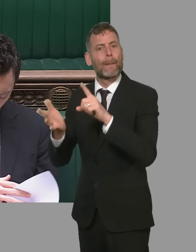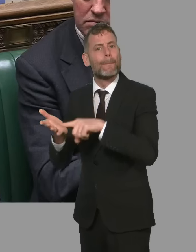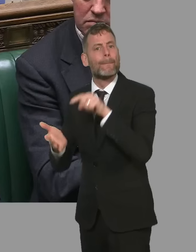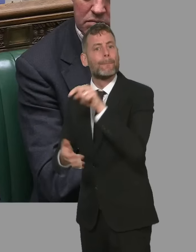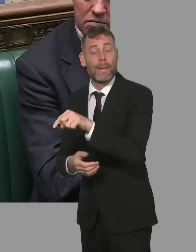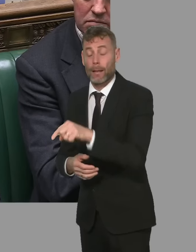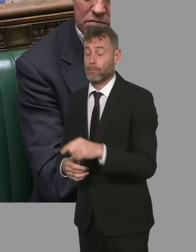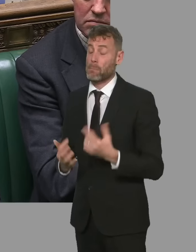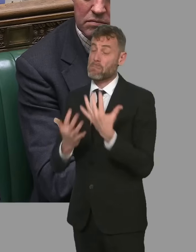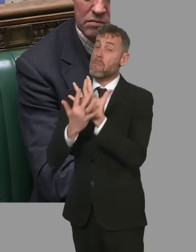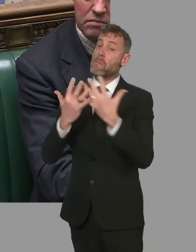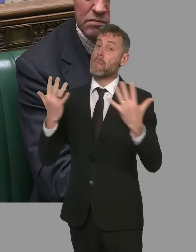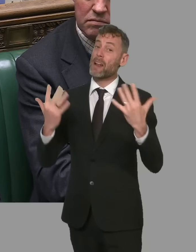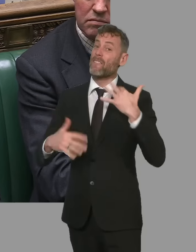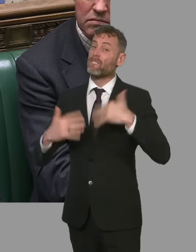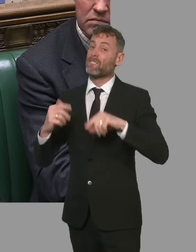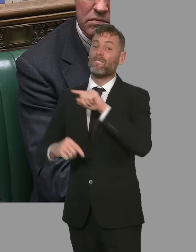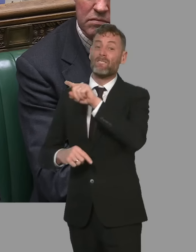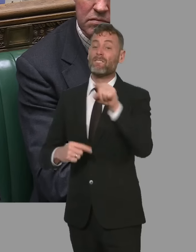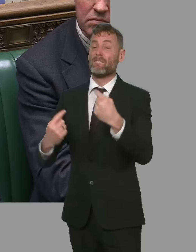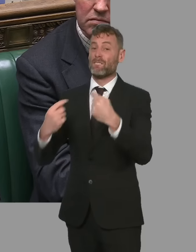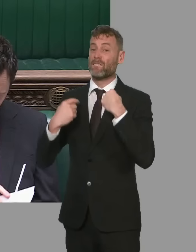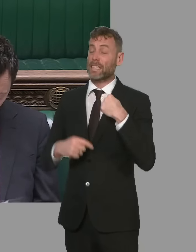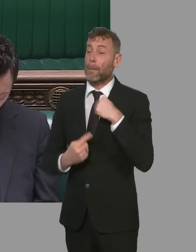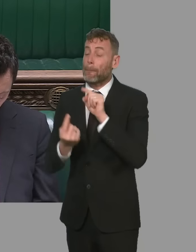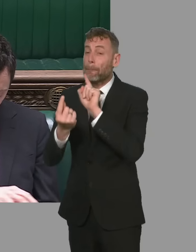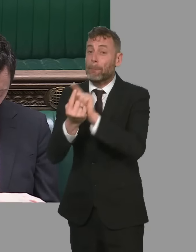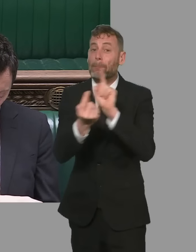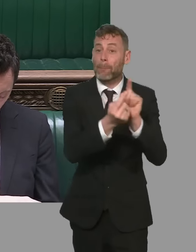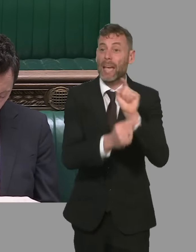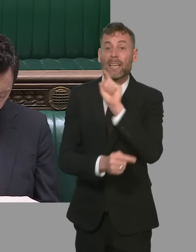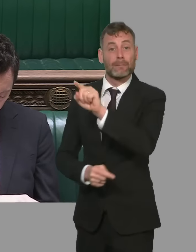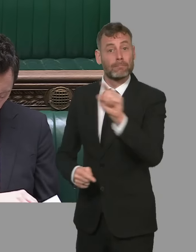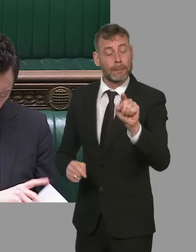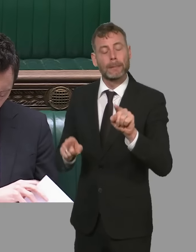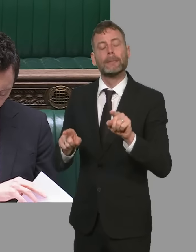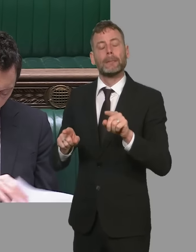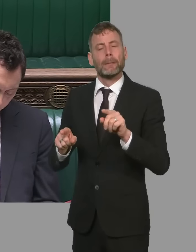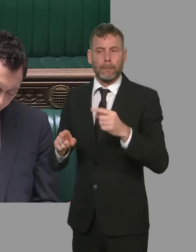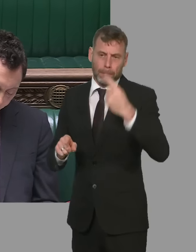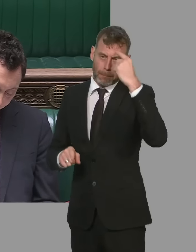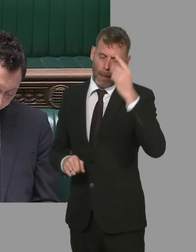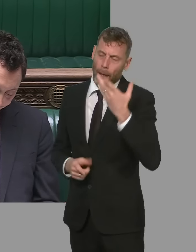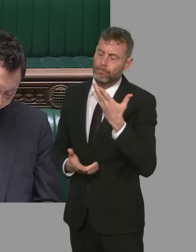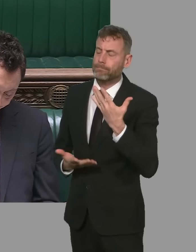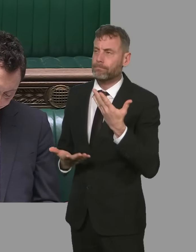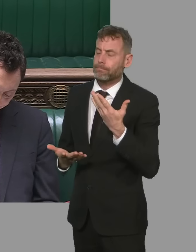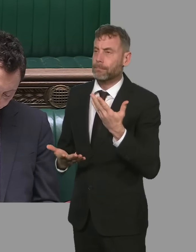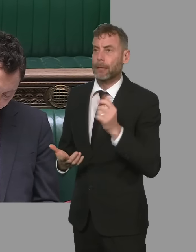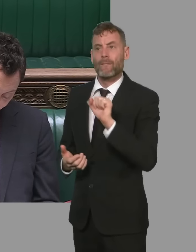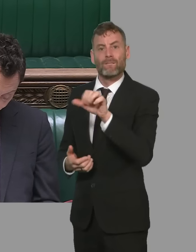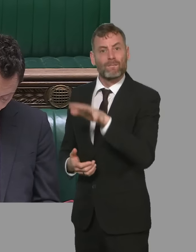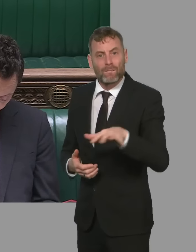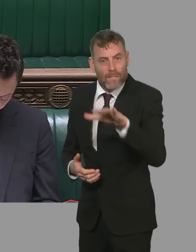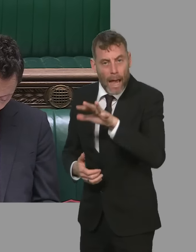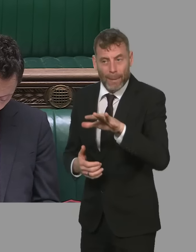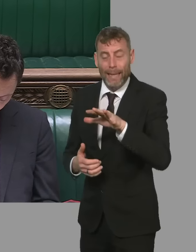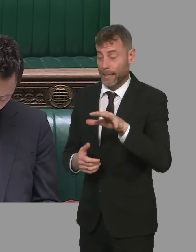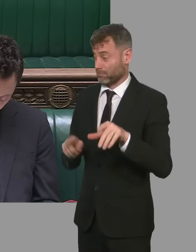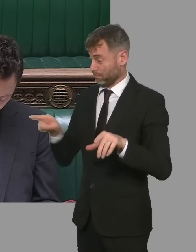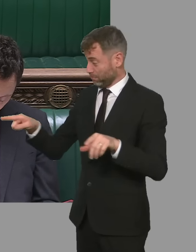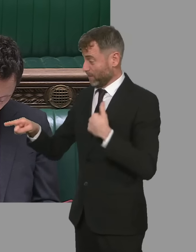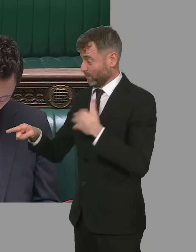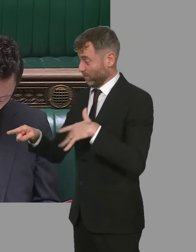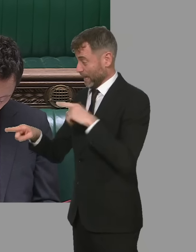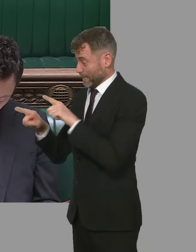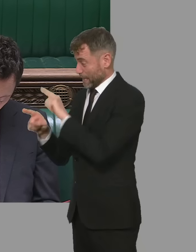the same is true for the victims and families that he has met, are looking for answers. Most of them recognise that with